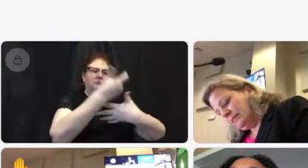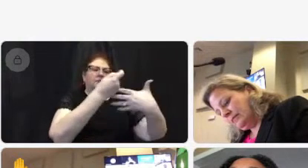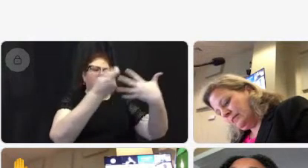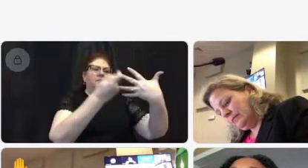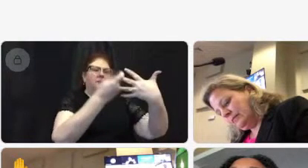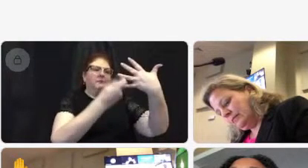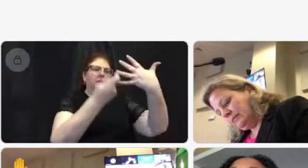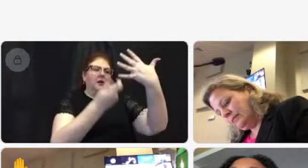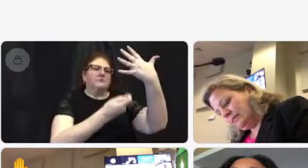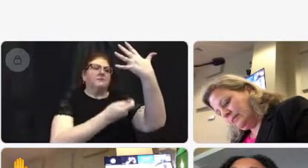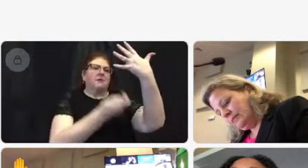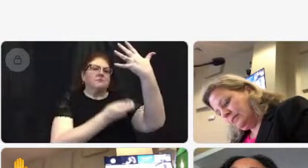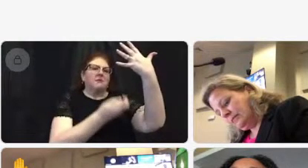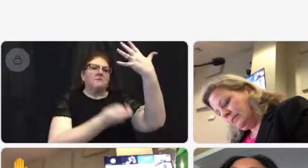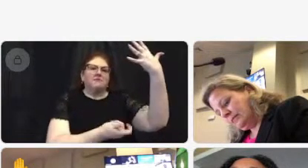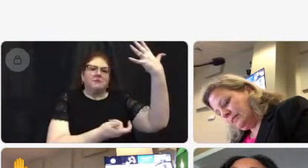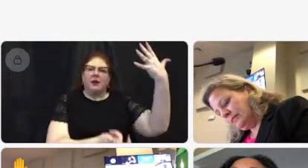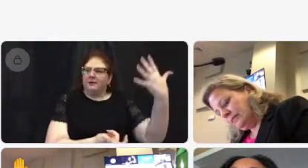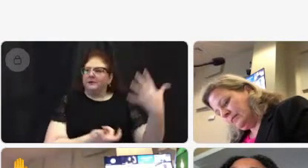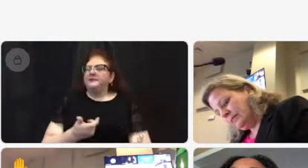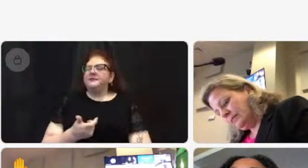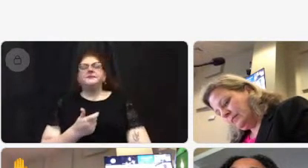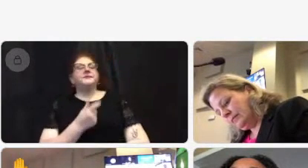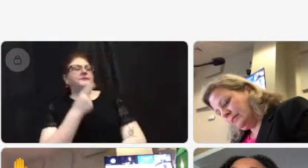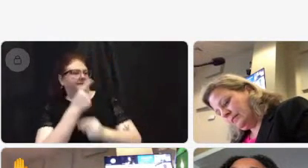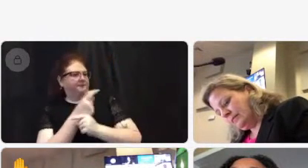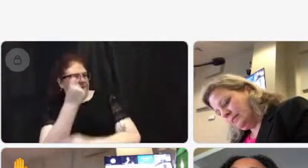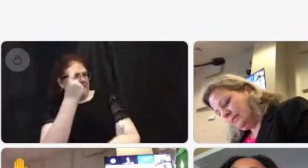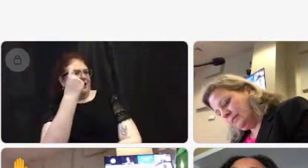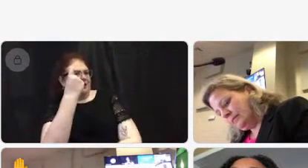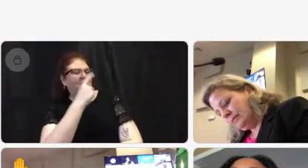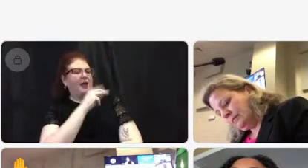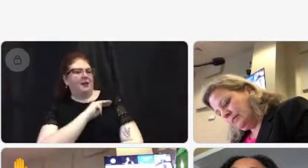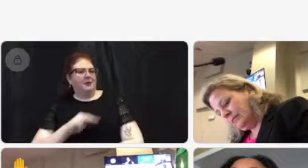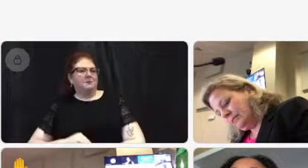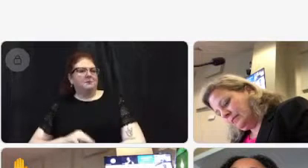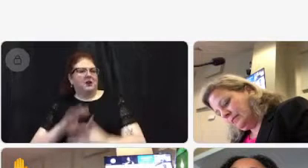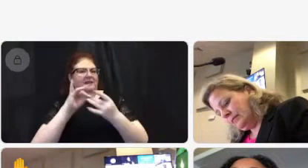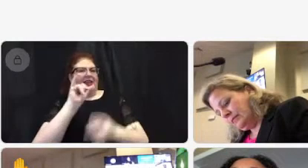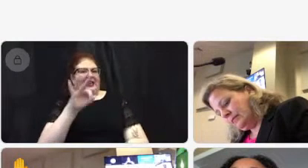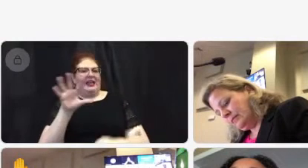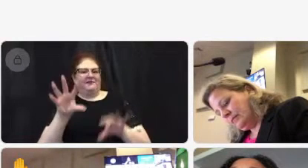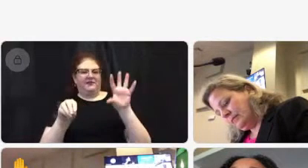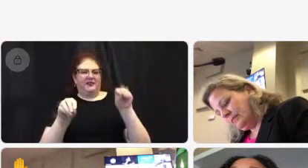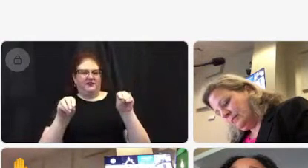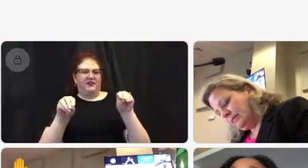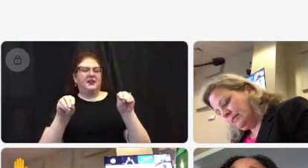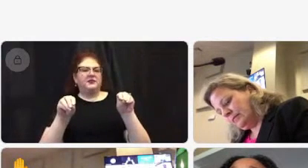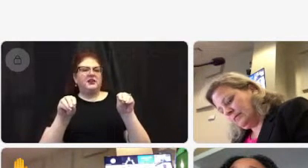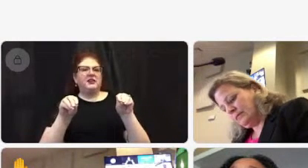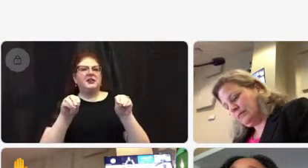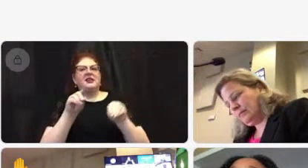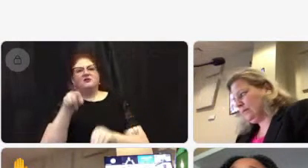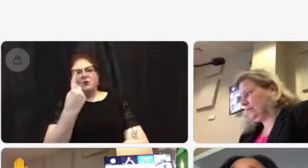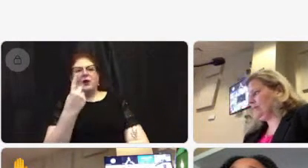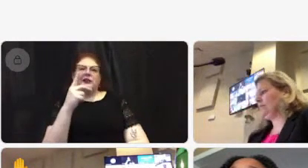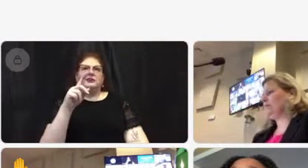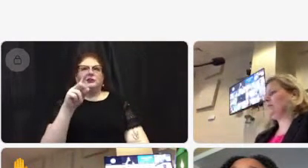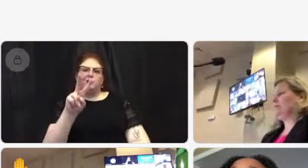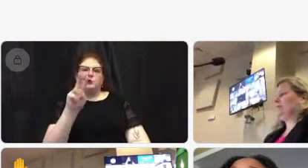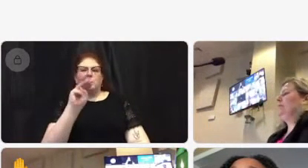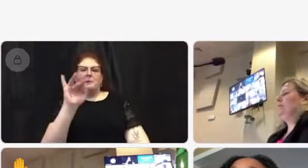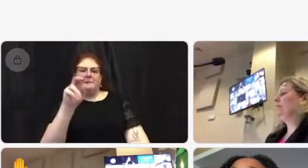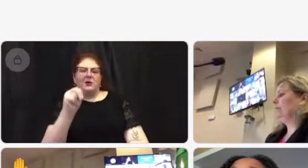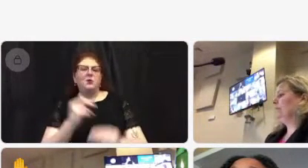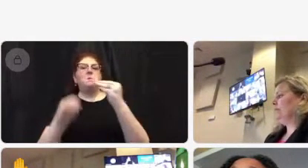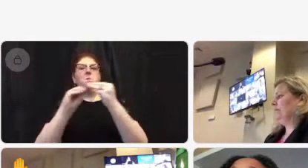so. I understand because you're correct. If we do 50-50, it's really just $2 million a ward, which doesn't, but we still need to